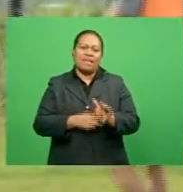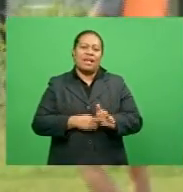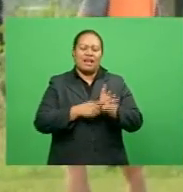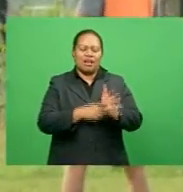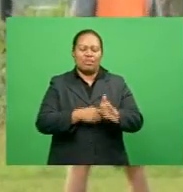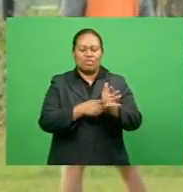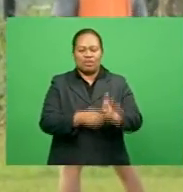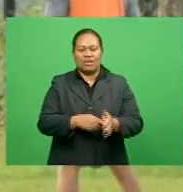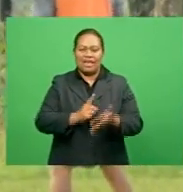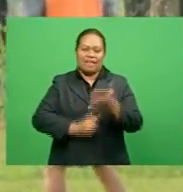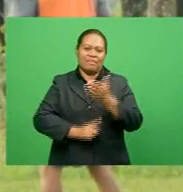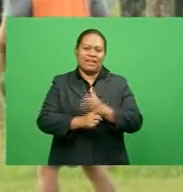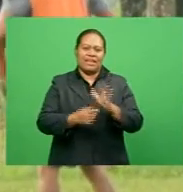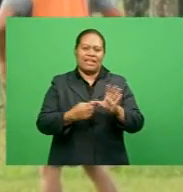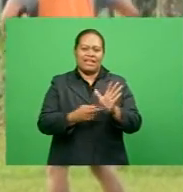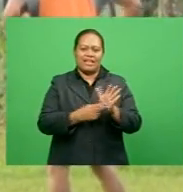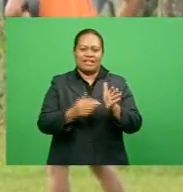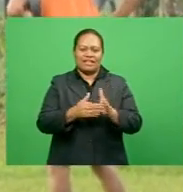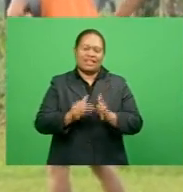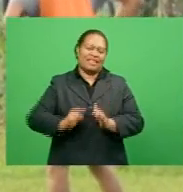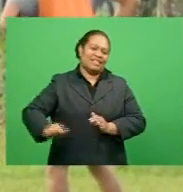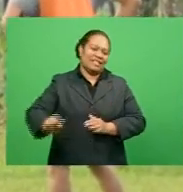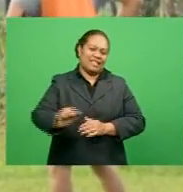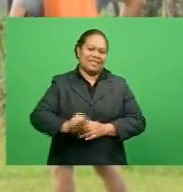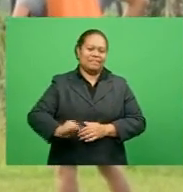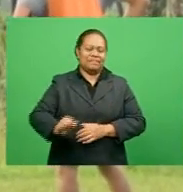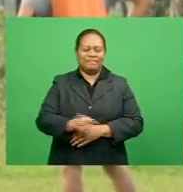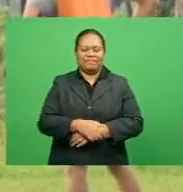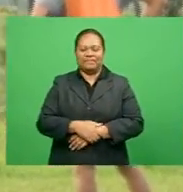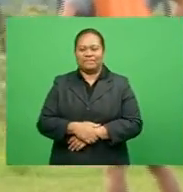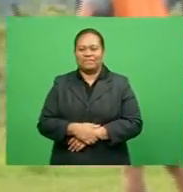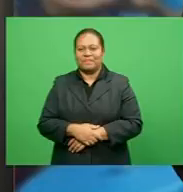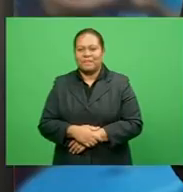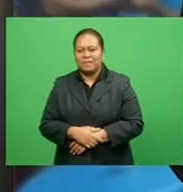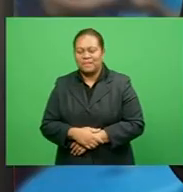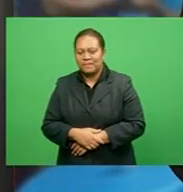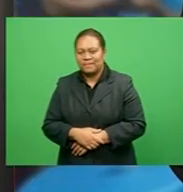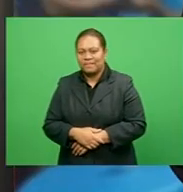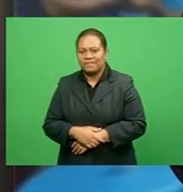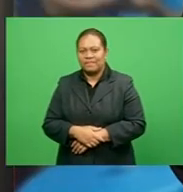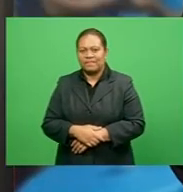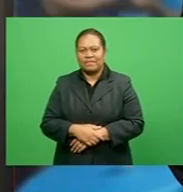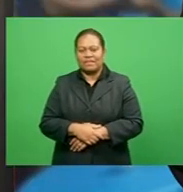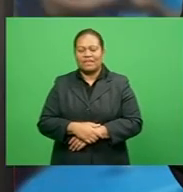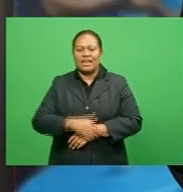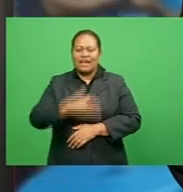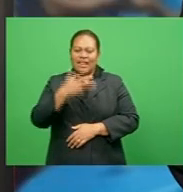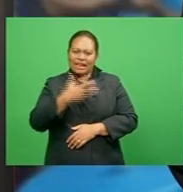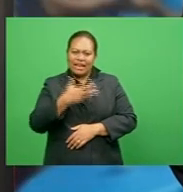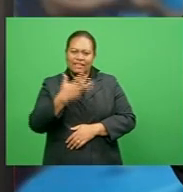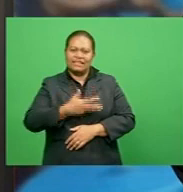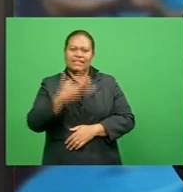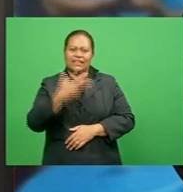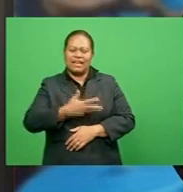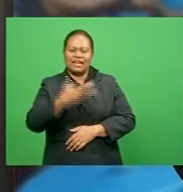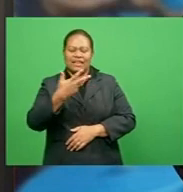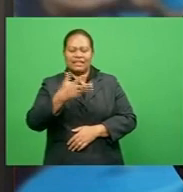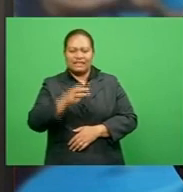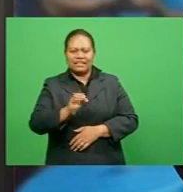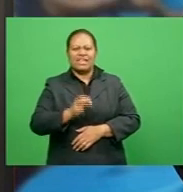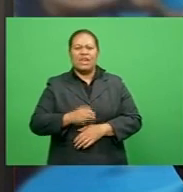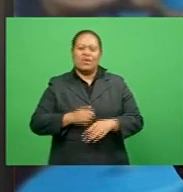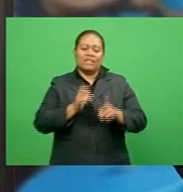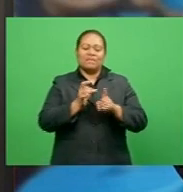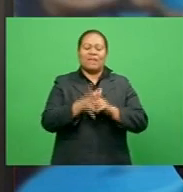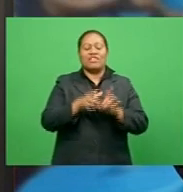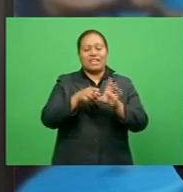Stadium in SUVA. Karleni Tavi, FBC Sports. 1990 was a special year for the